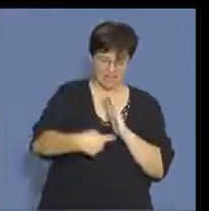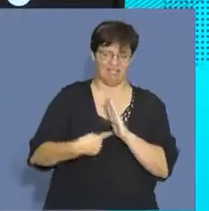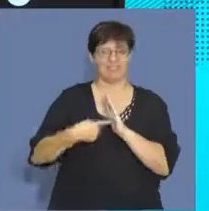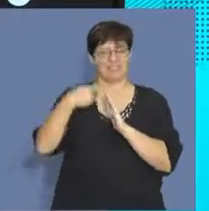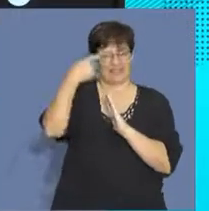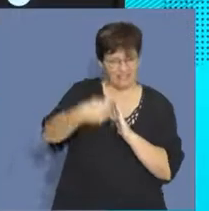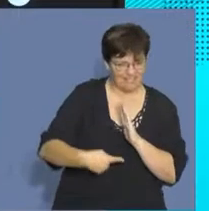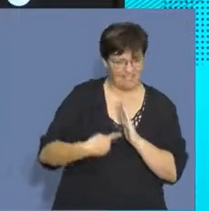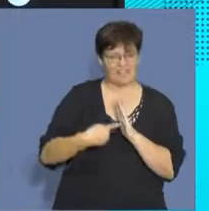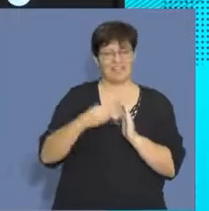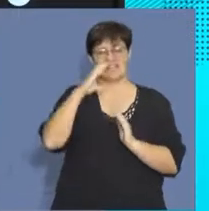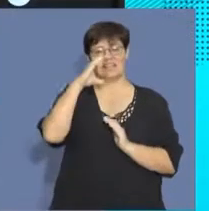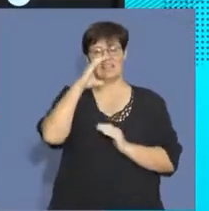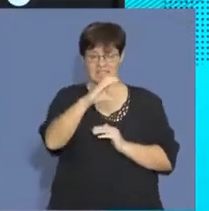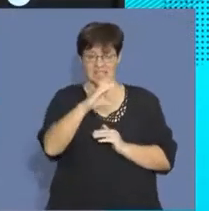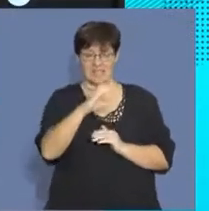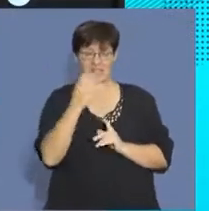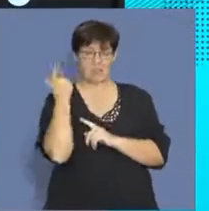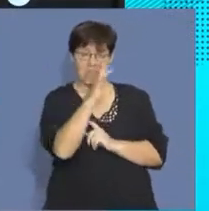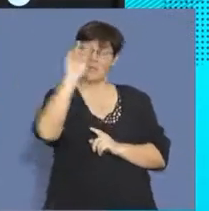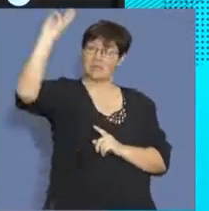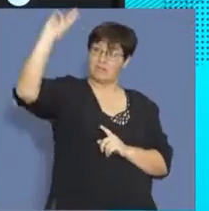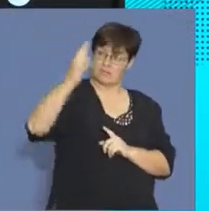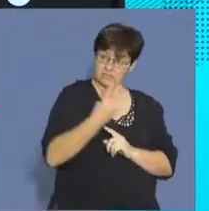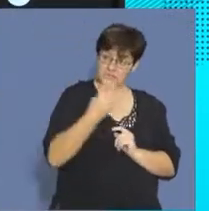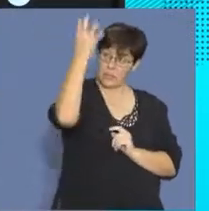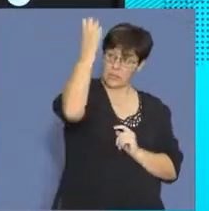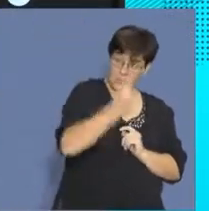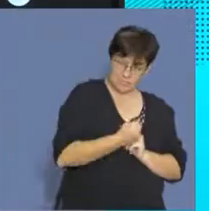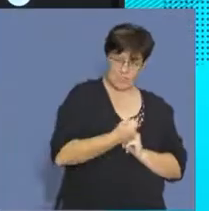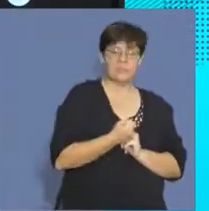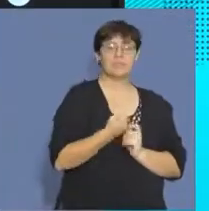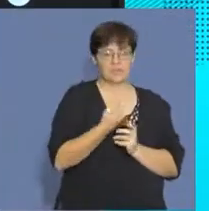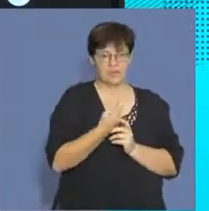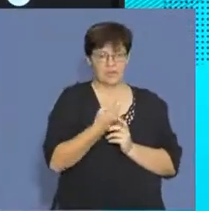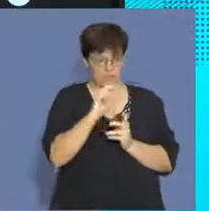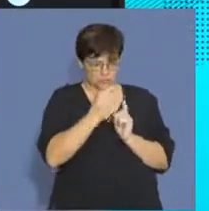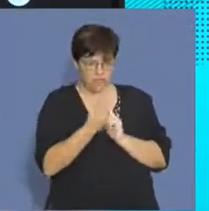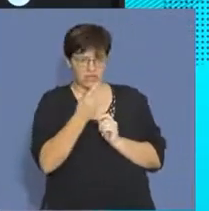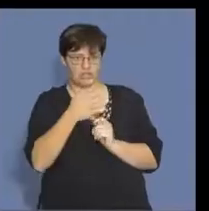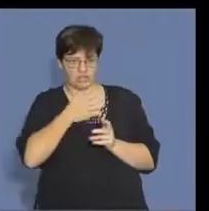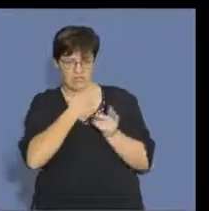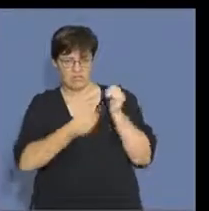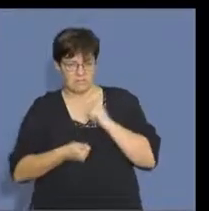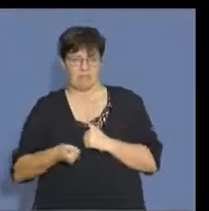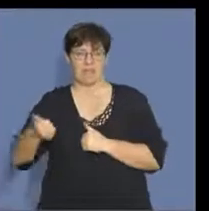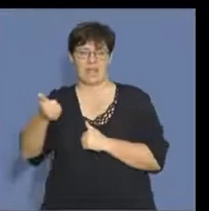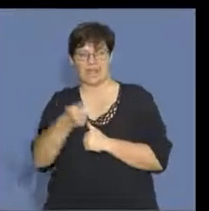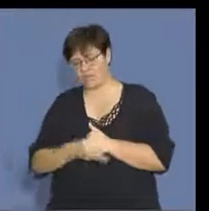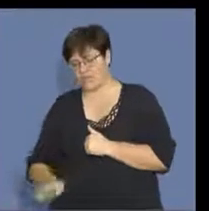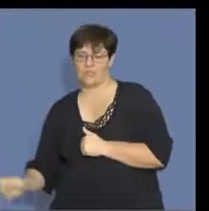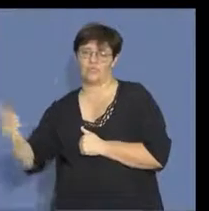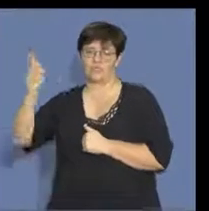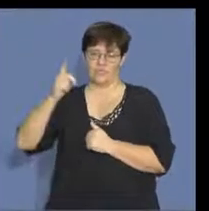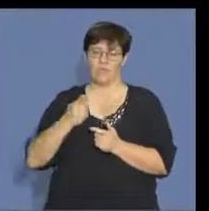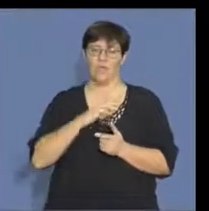the carbon, which is captured by the plants during photosynthesis, is released as carbon dioxide back into the atmosphere by processes